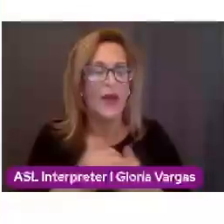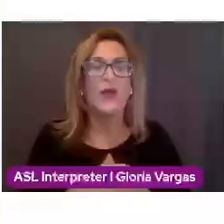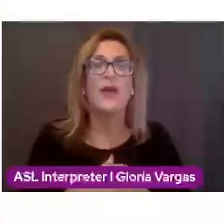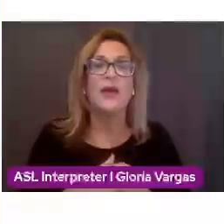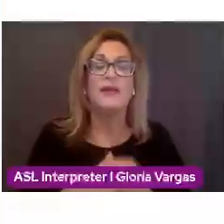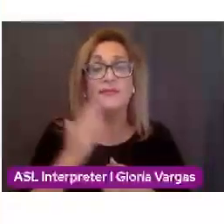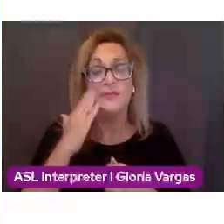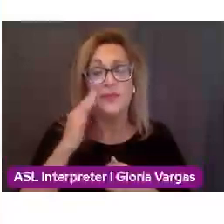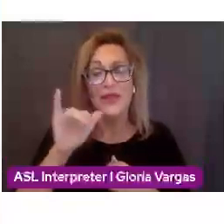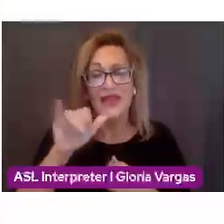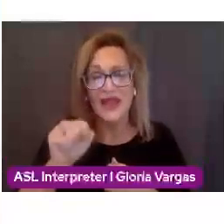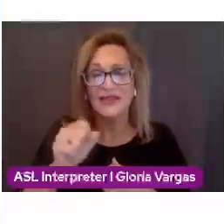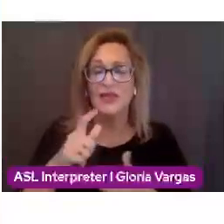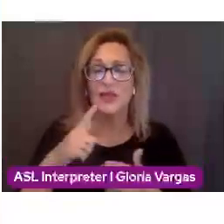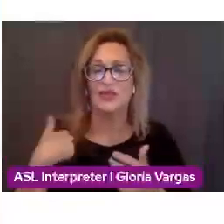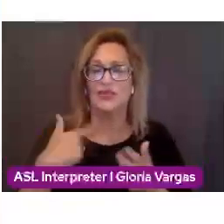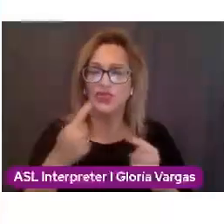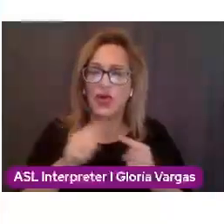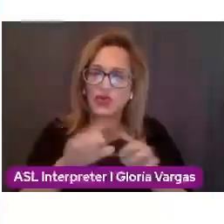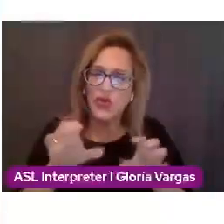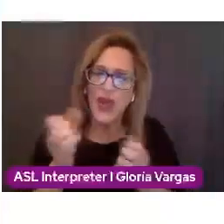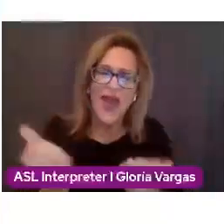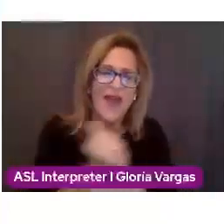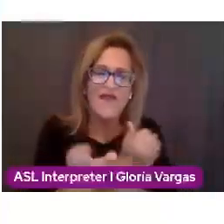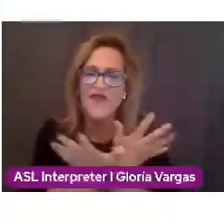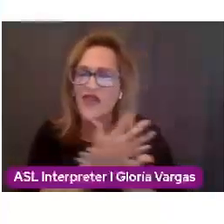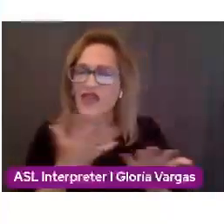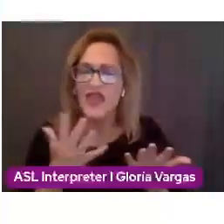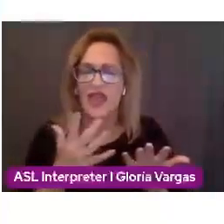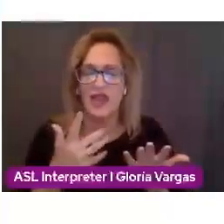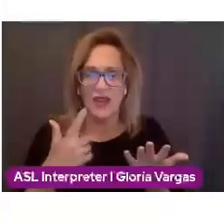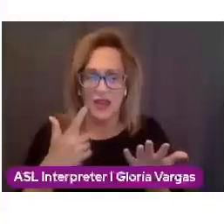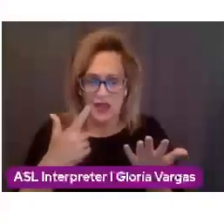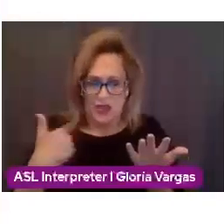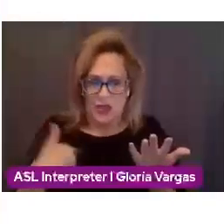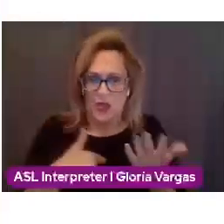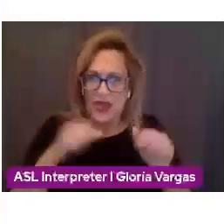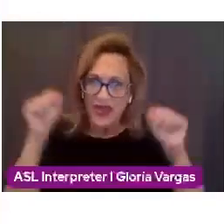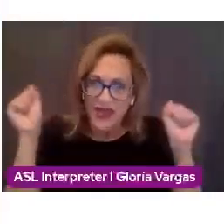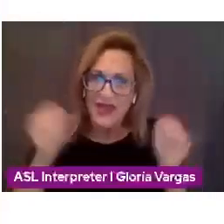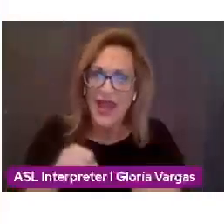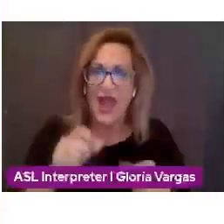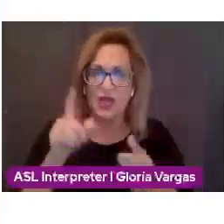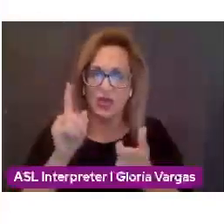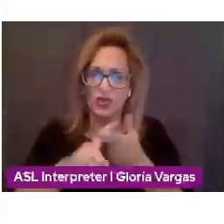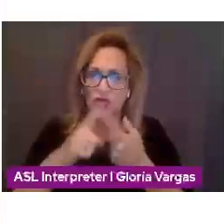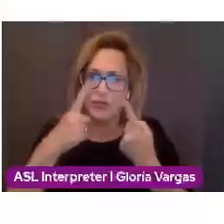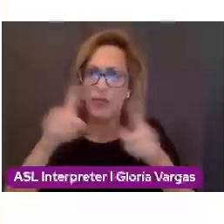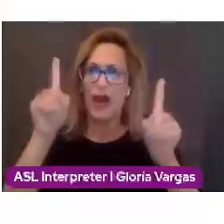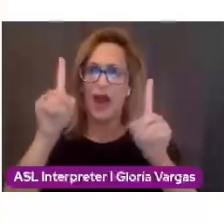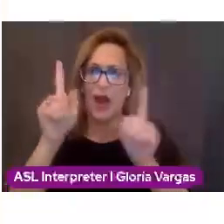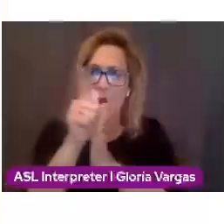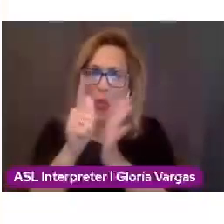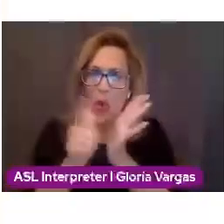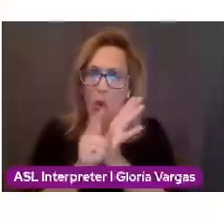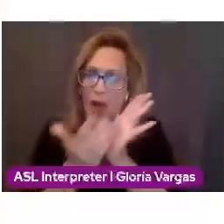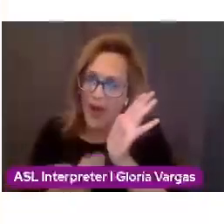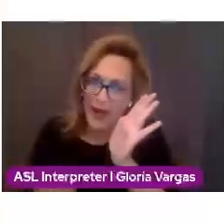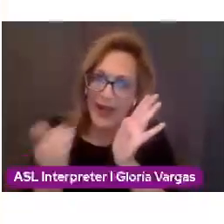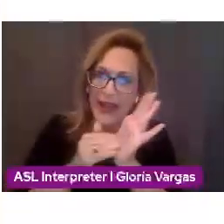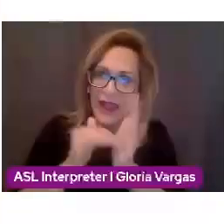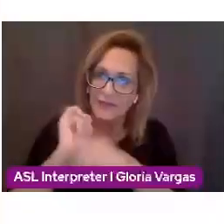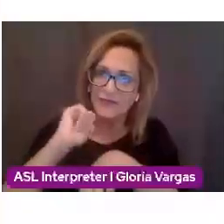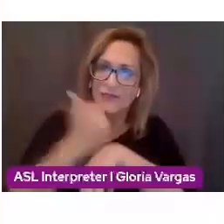do everything that we can to codify, which means to pass into law, to reinstate via